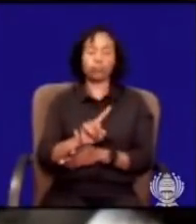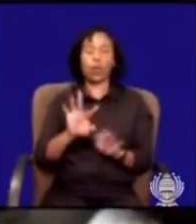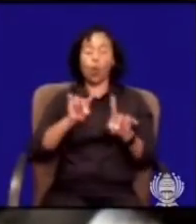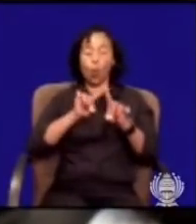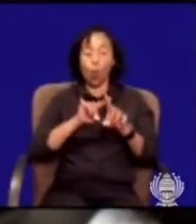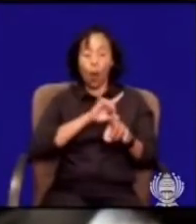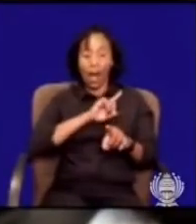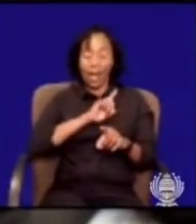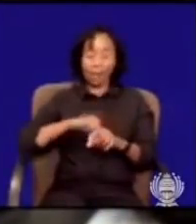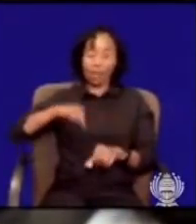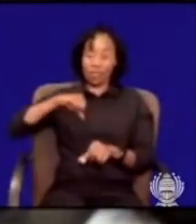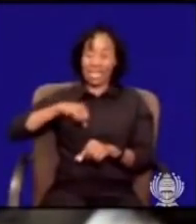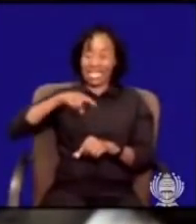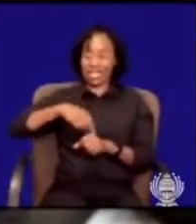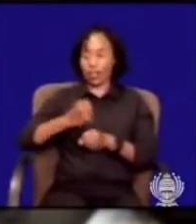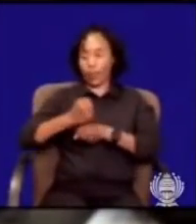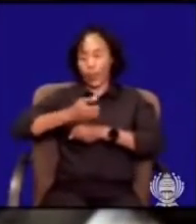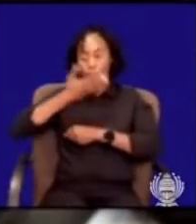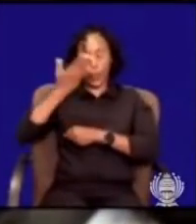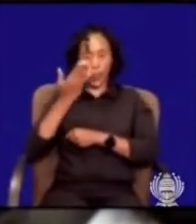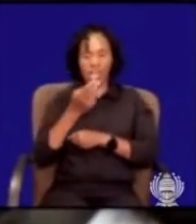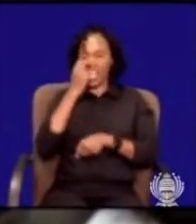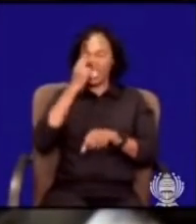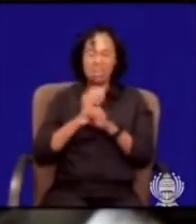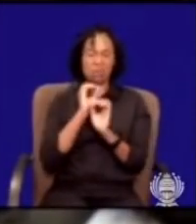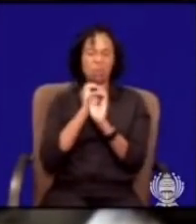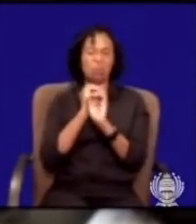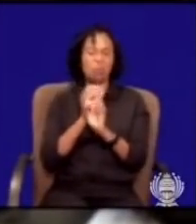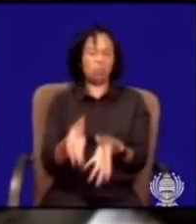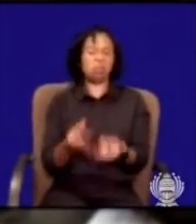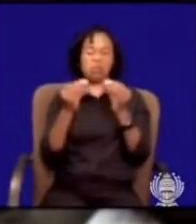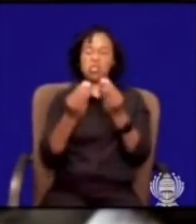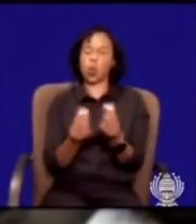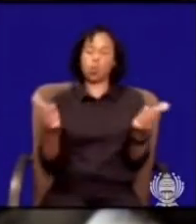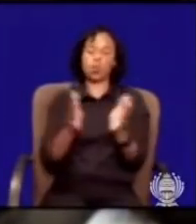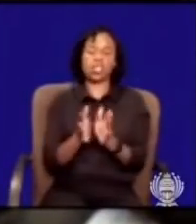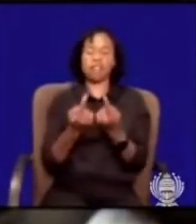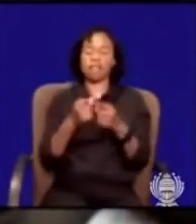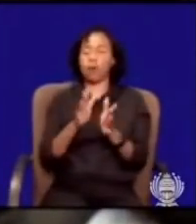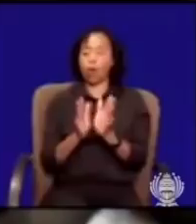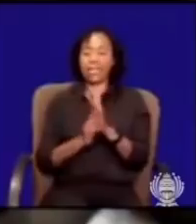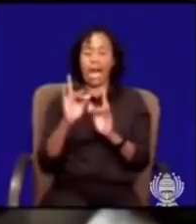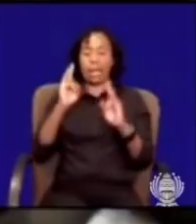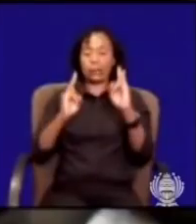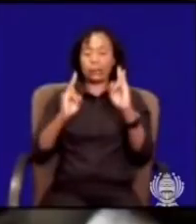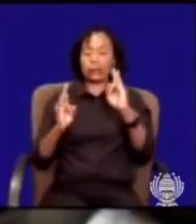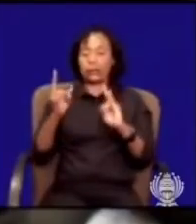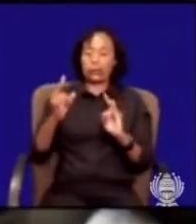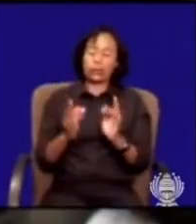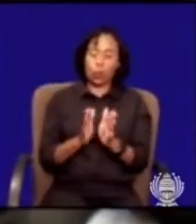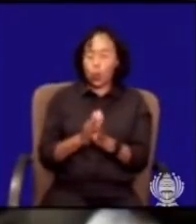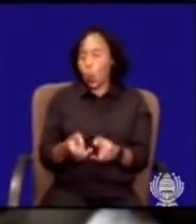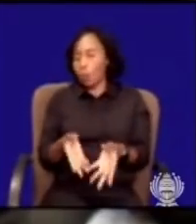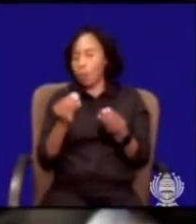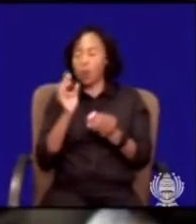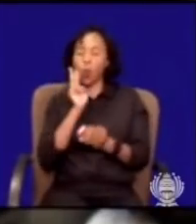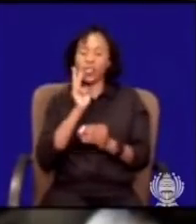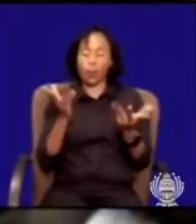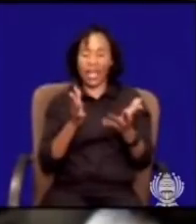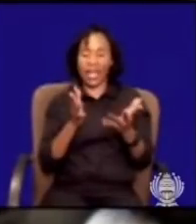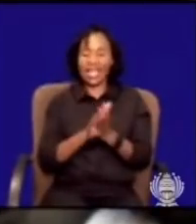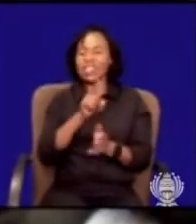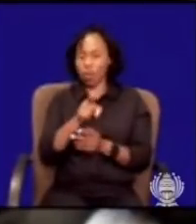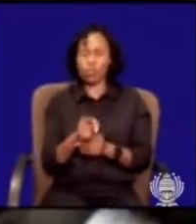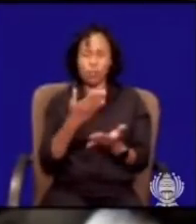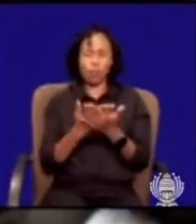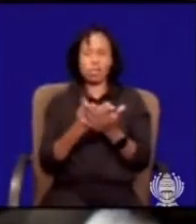municipalities see absolutely no need to find a solution to the water provision for the town. There are very real, very possible solutions